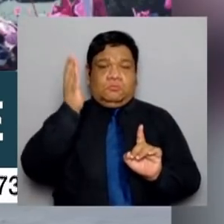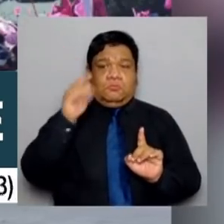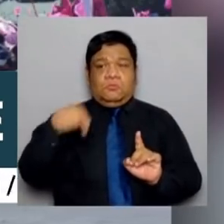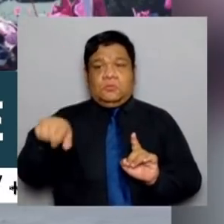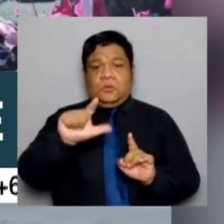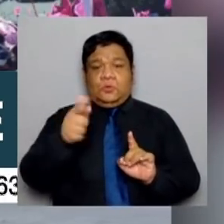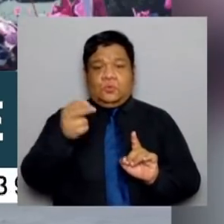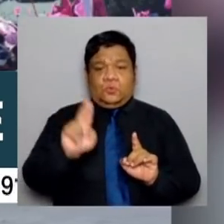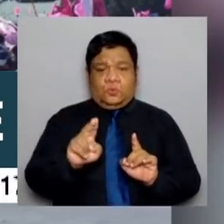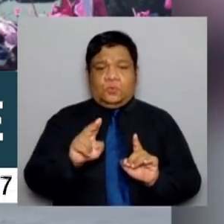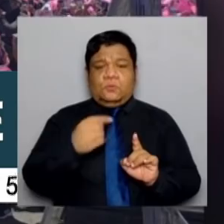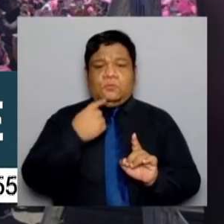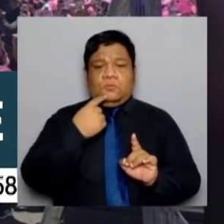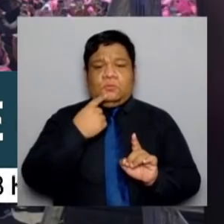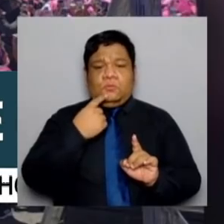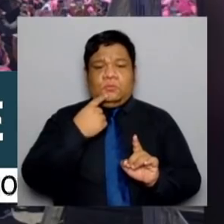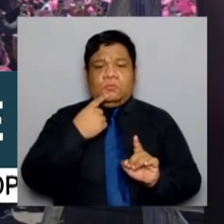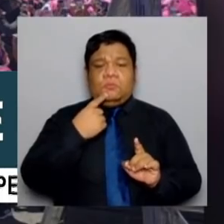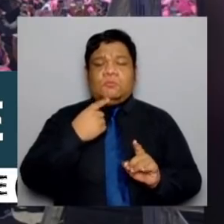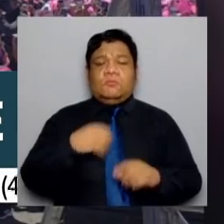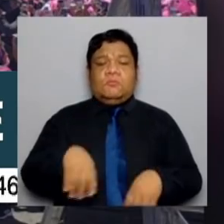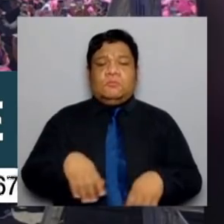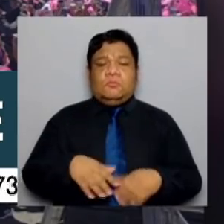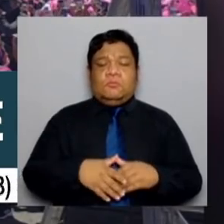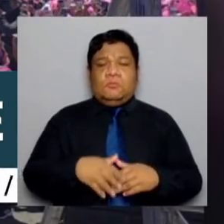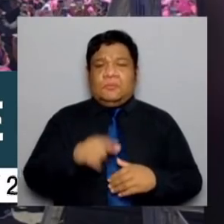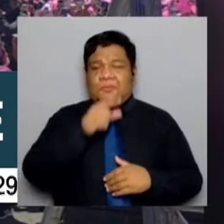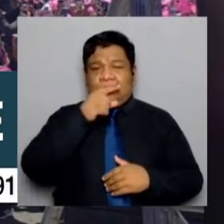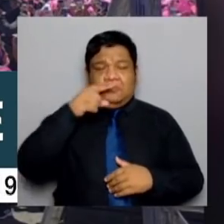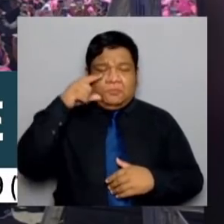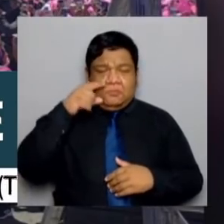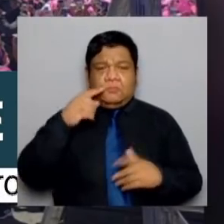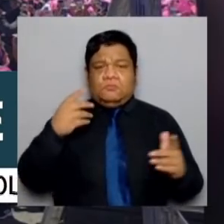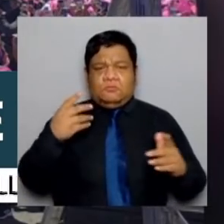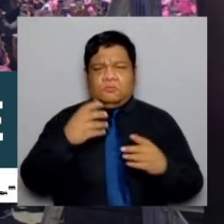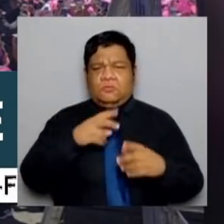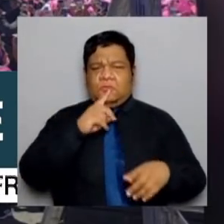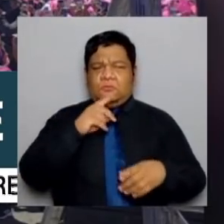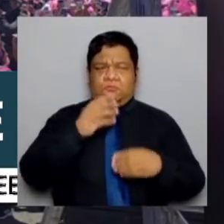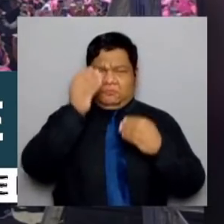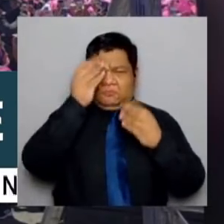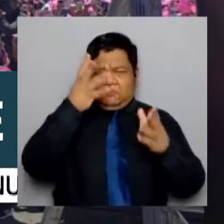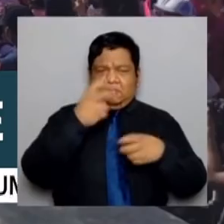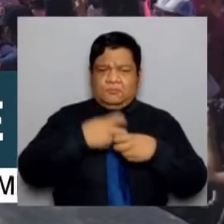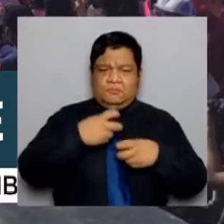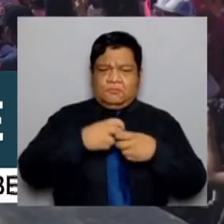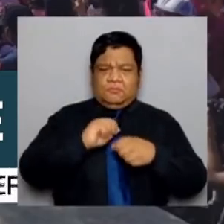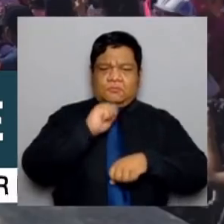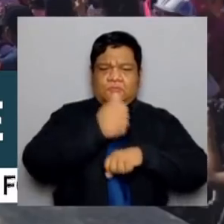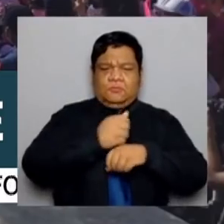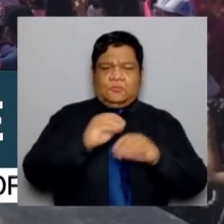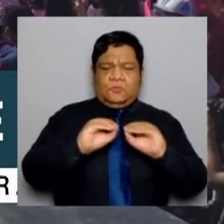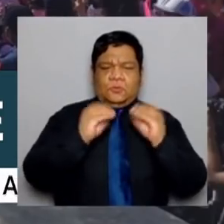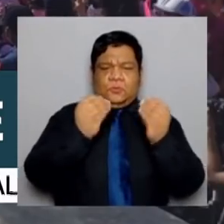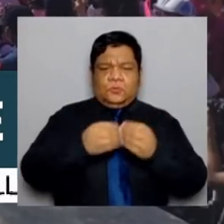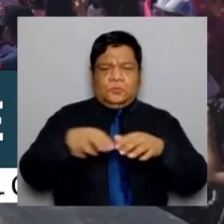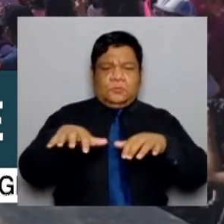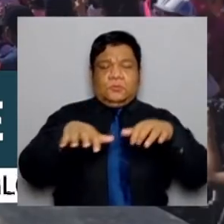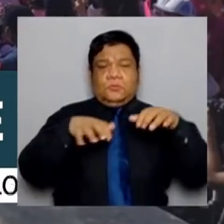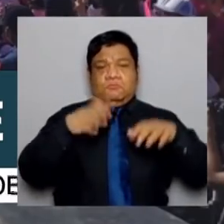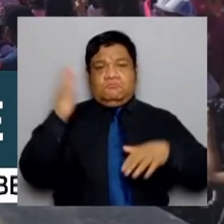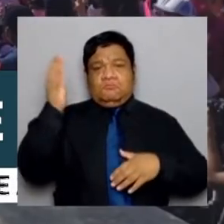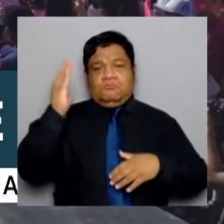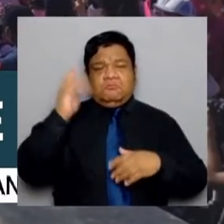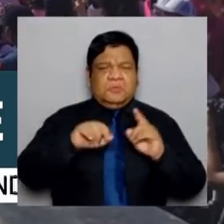Marcos, Robredo told the crowd that she knows how difficult it was to organize a small rally, but she did not elaborate.